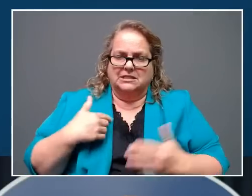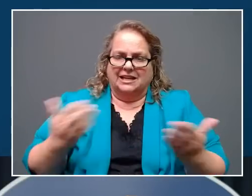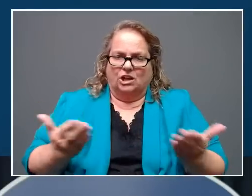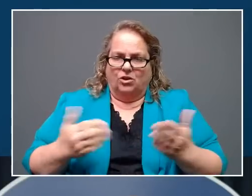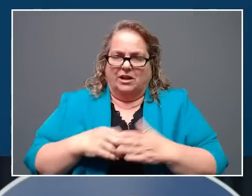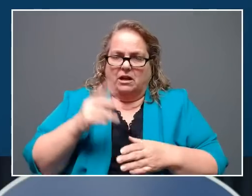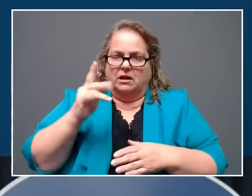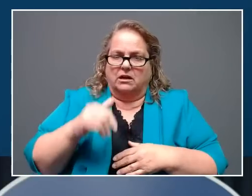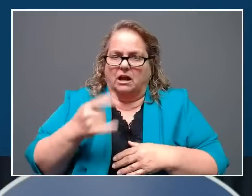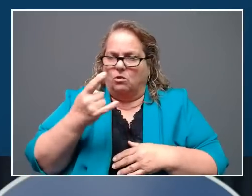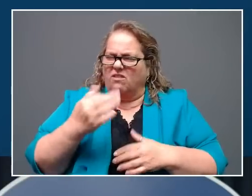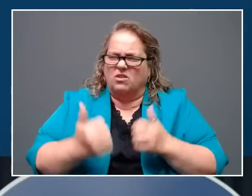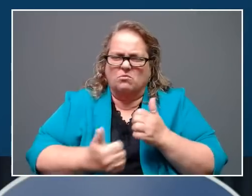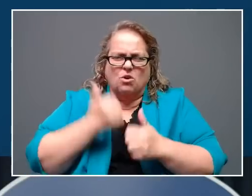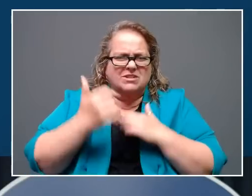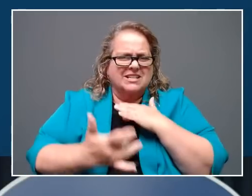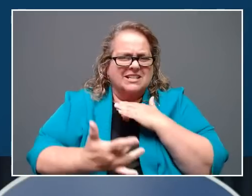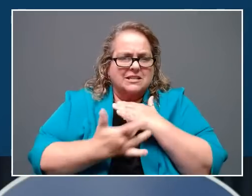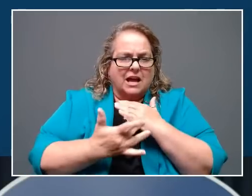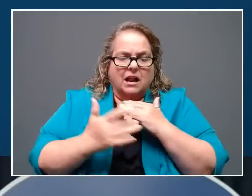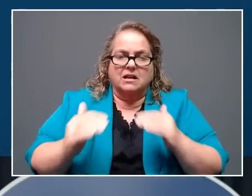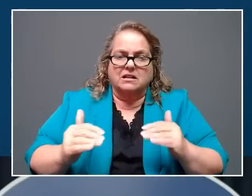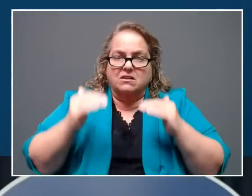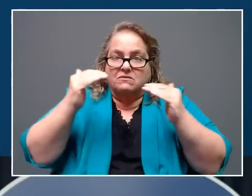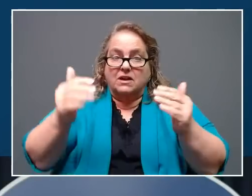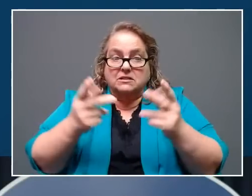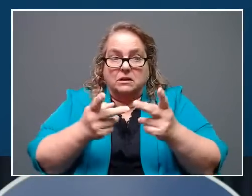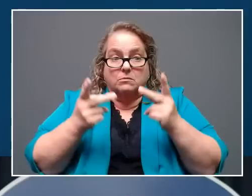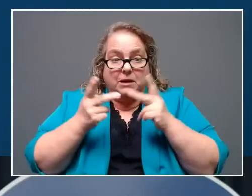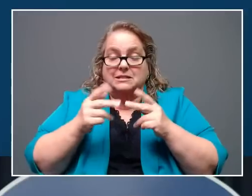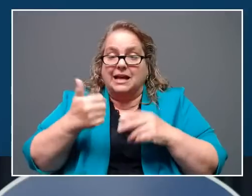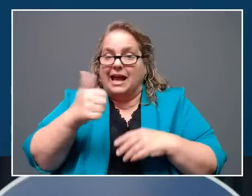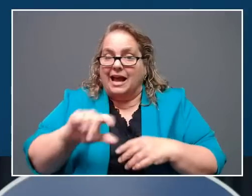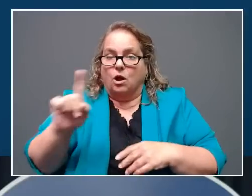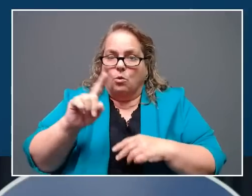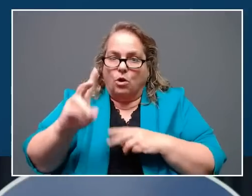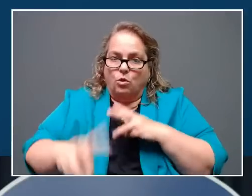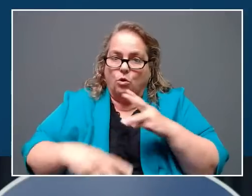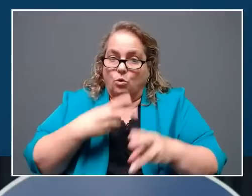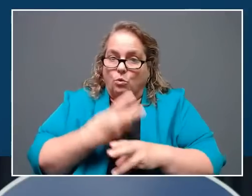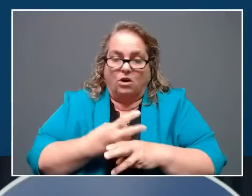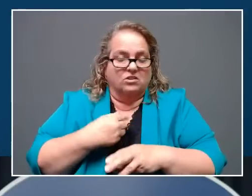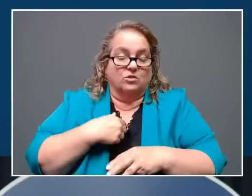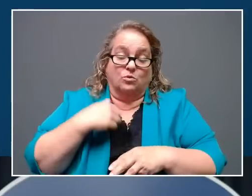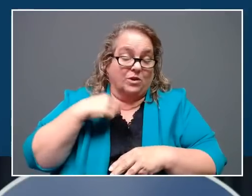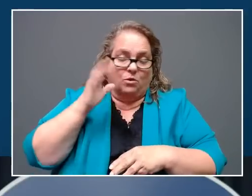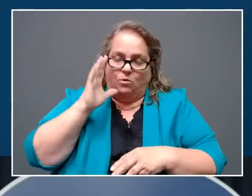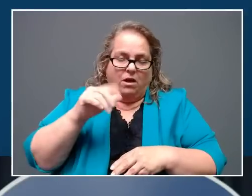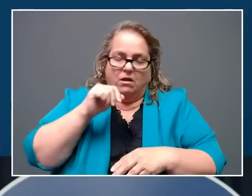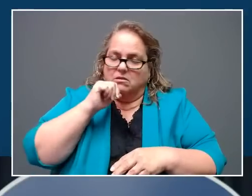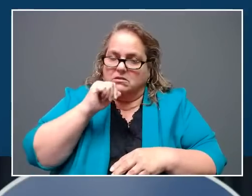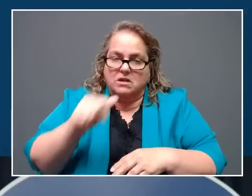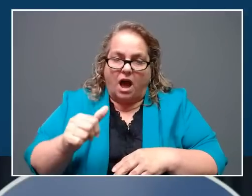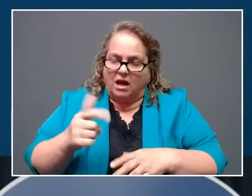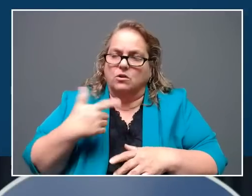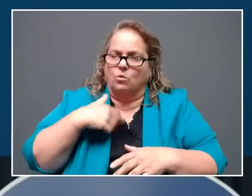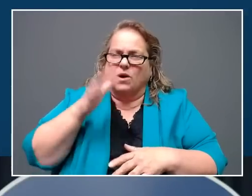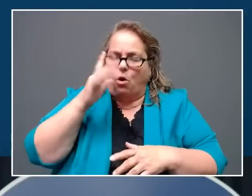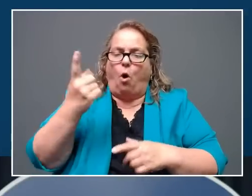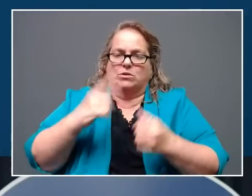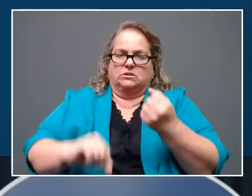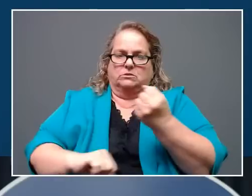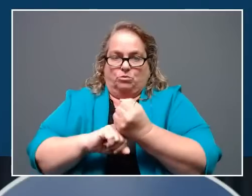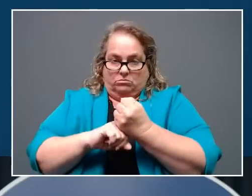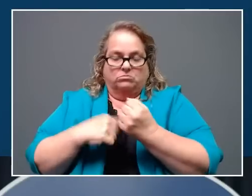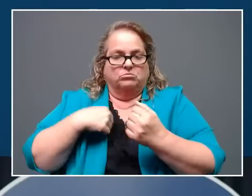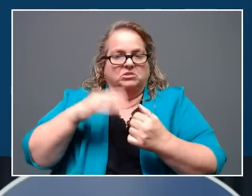technologically advanced facilities anywhere in the world, and we will not let them down. I want to thank all the officials in Shelby County who worked